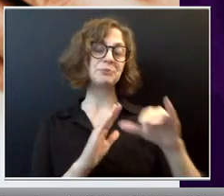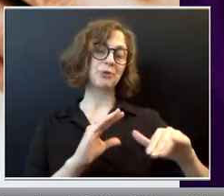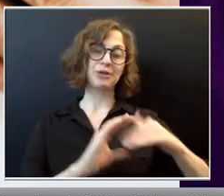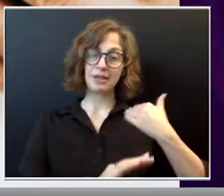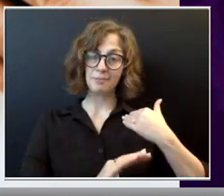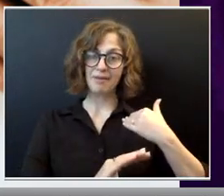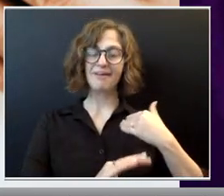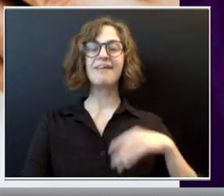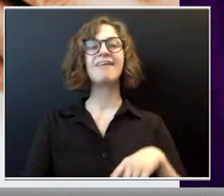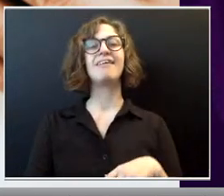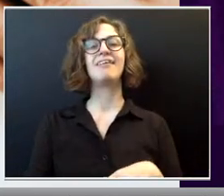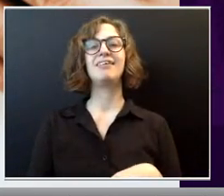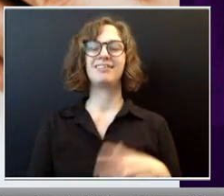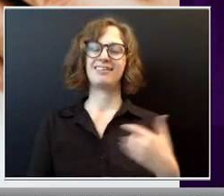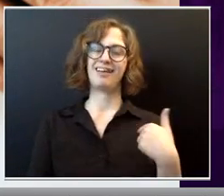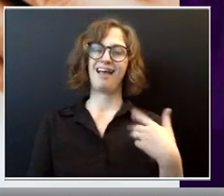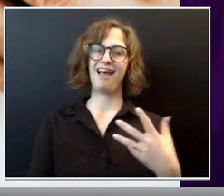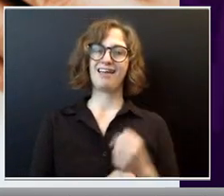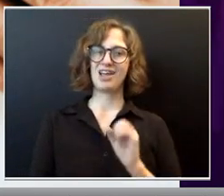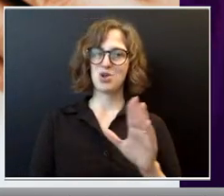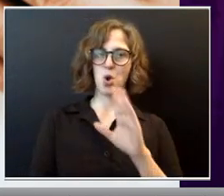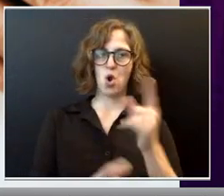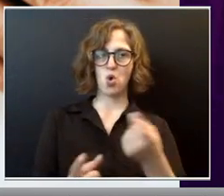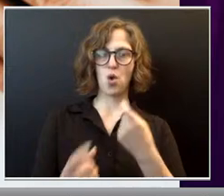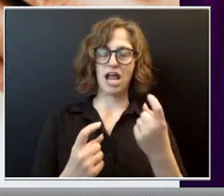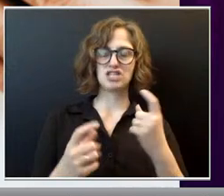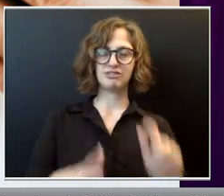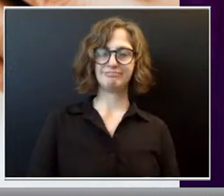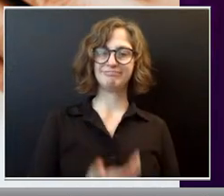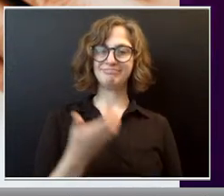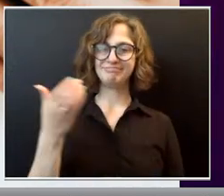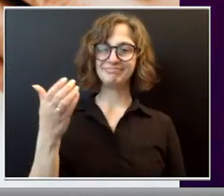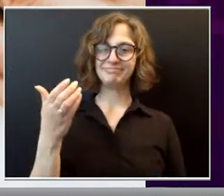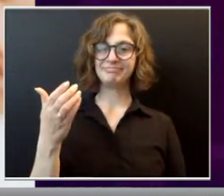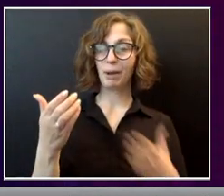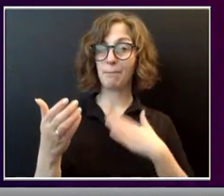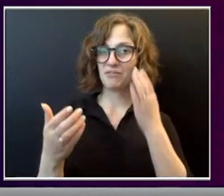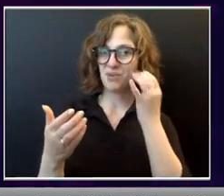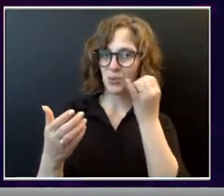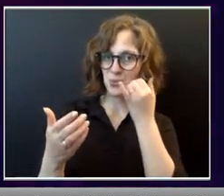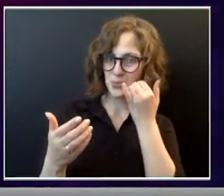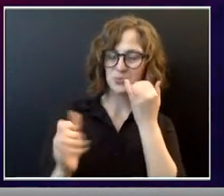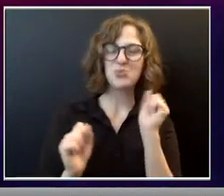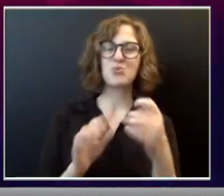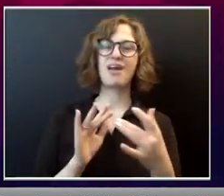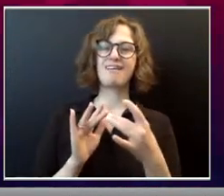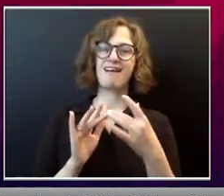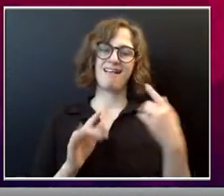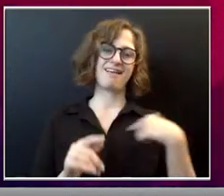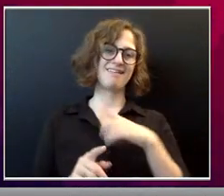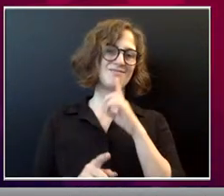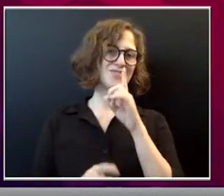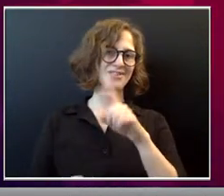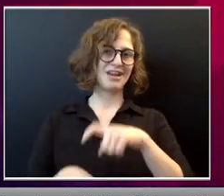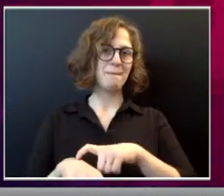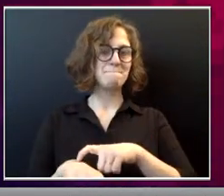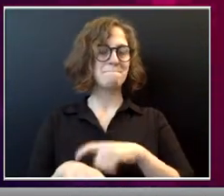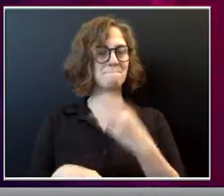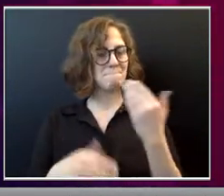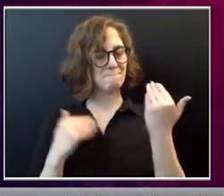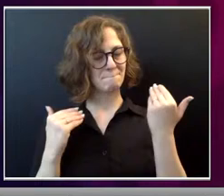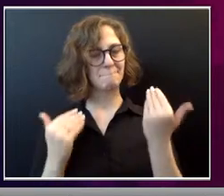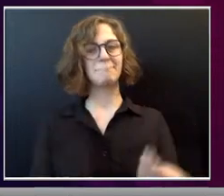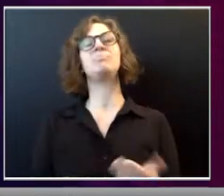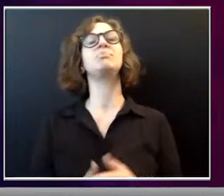those questions sent directly to my phone, so you can contact us in real time. So let's get straight to it. Ruth Ellen